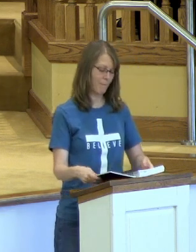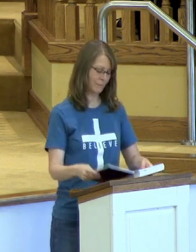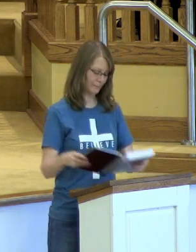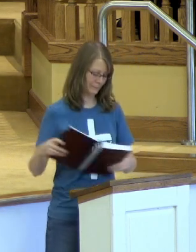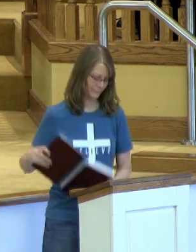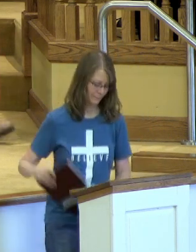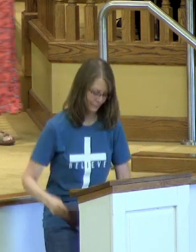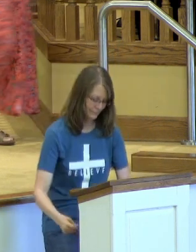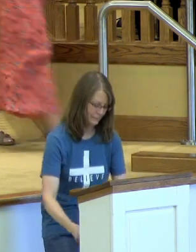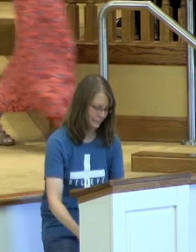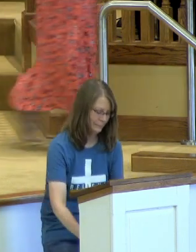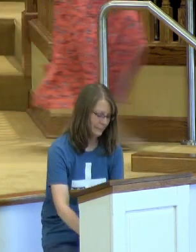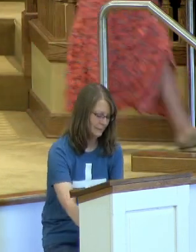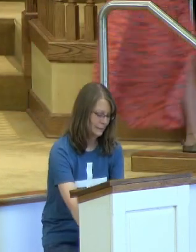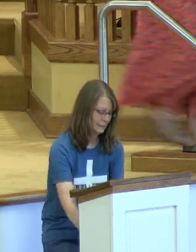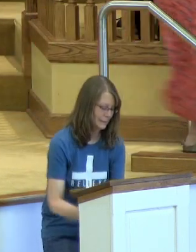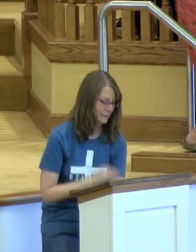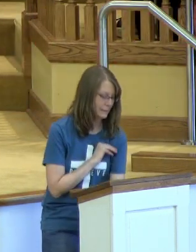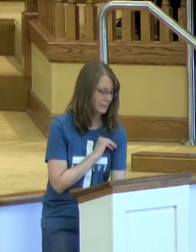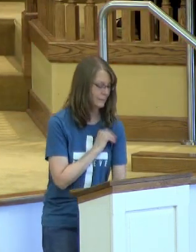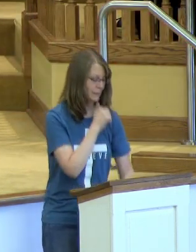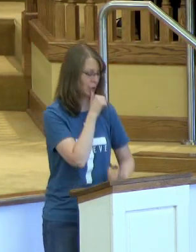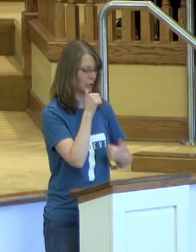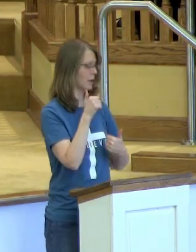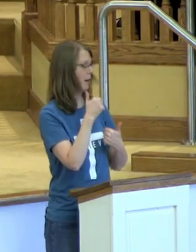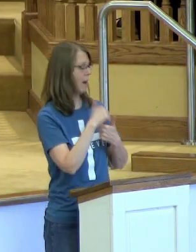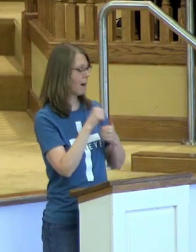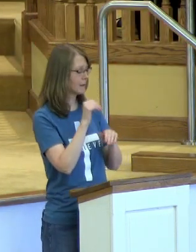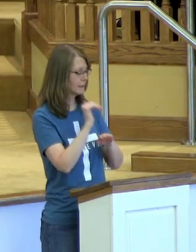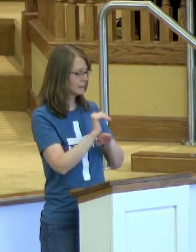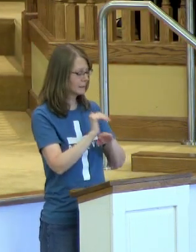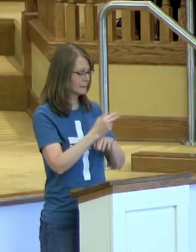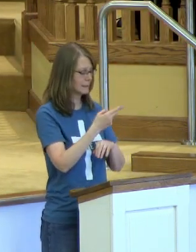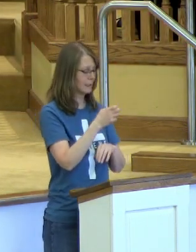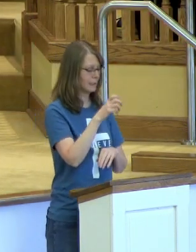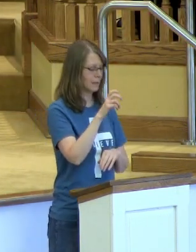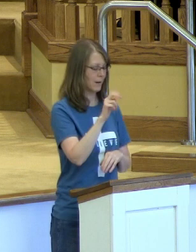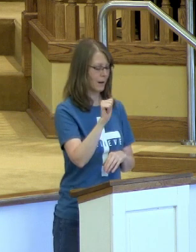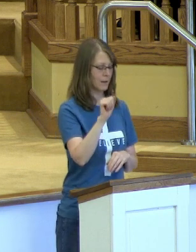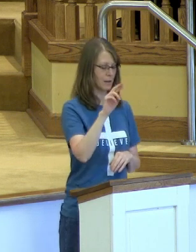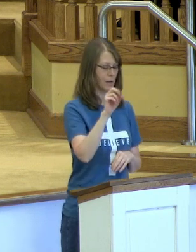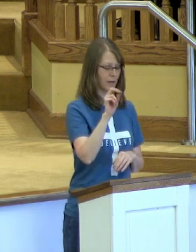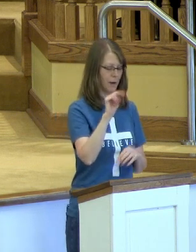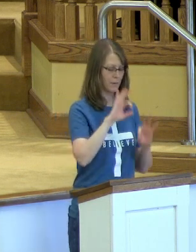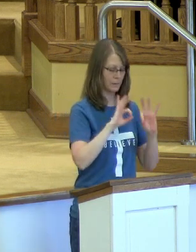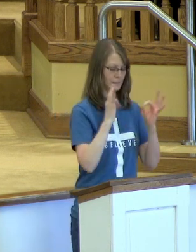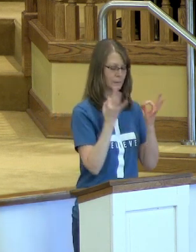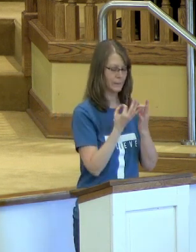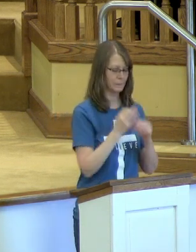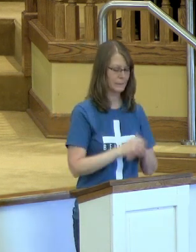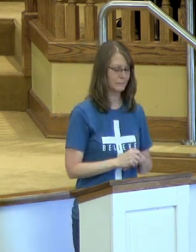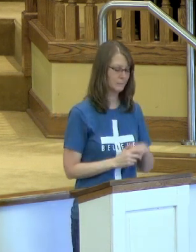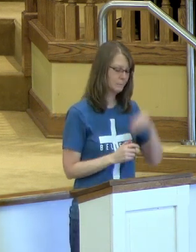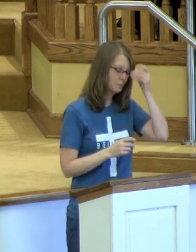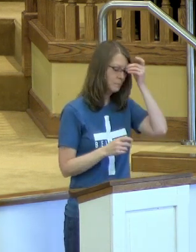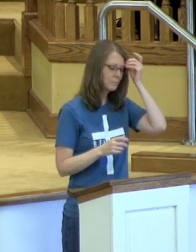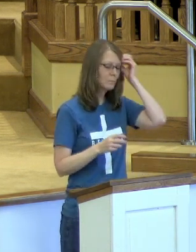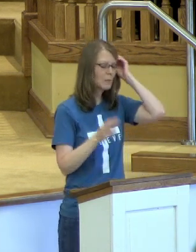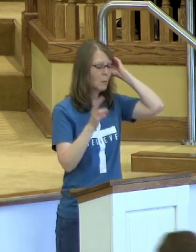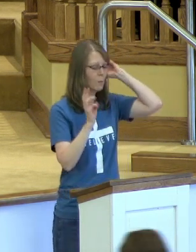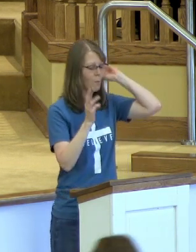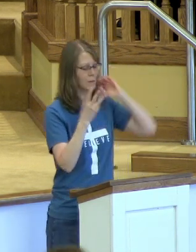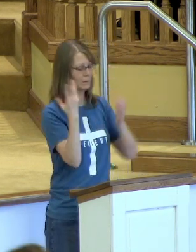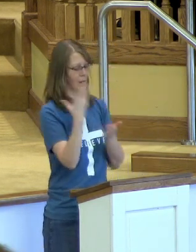Our missionary letter tonight is from the Heron family. They are missionaries to Russia, and they've been on the field since 1996. Witness